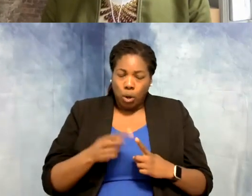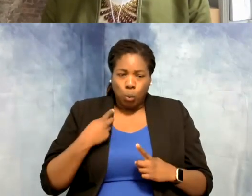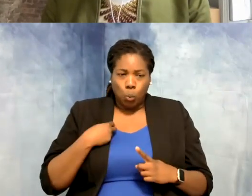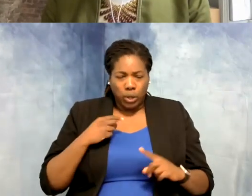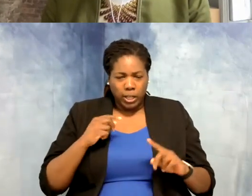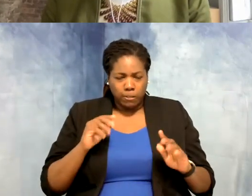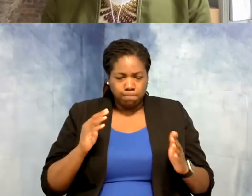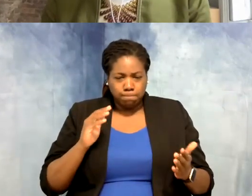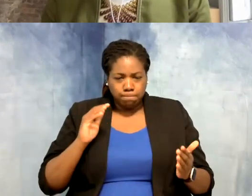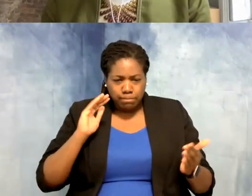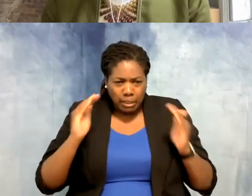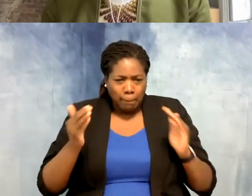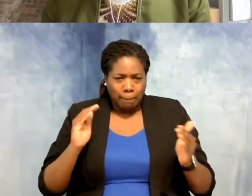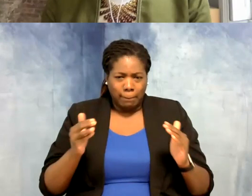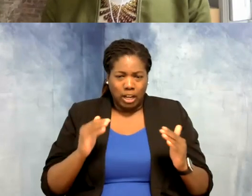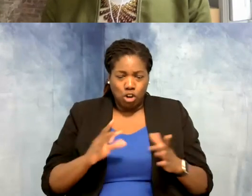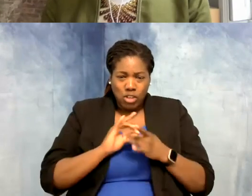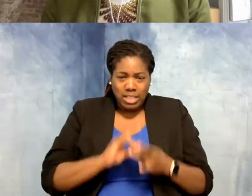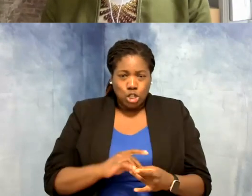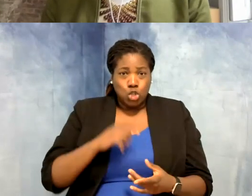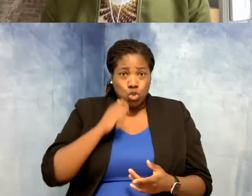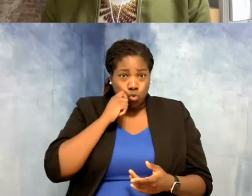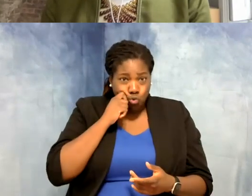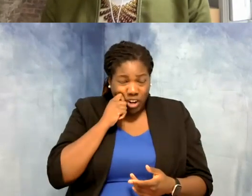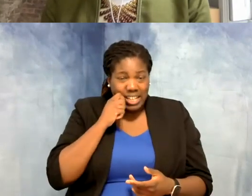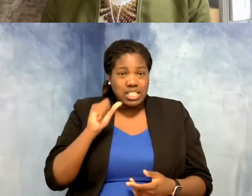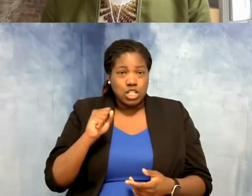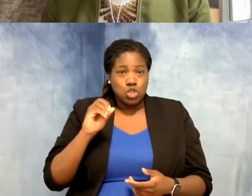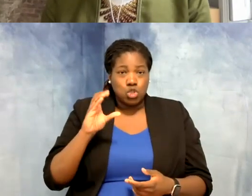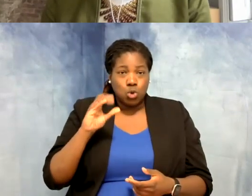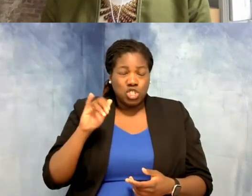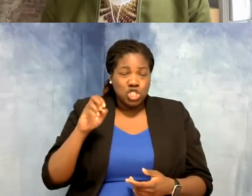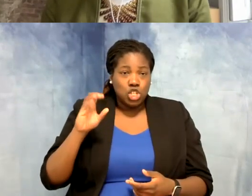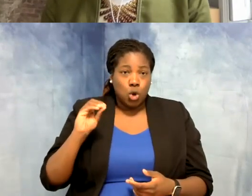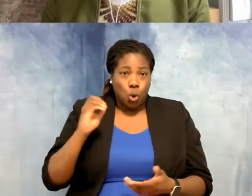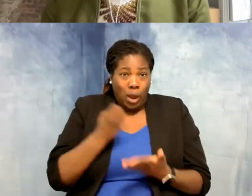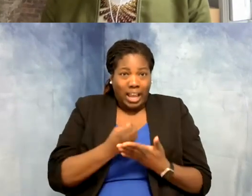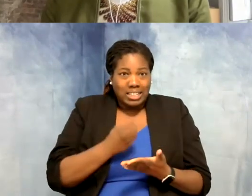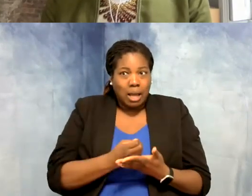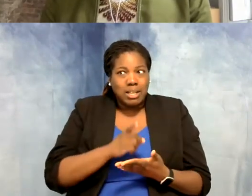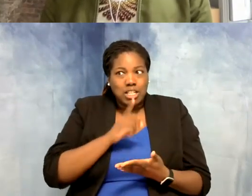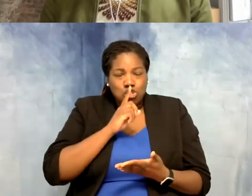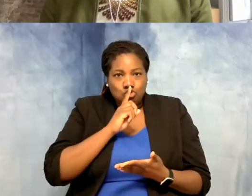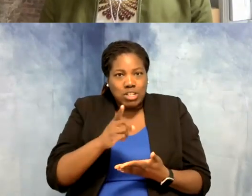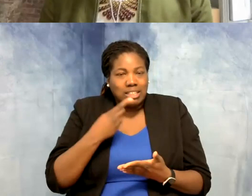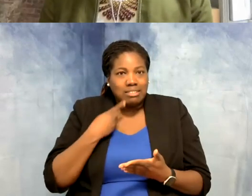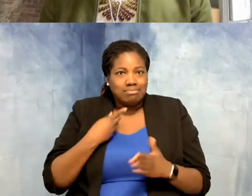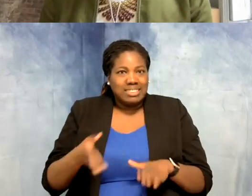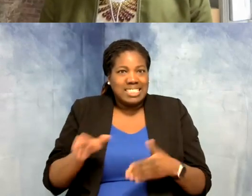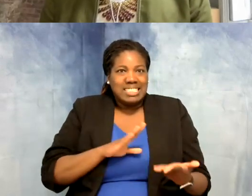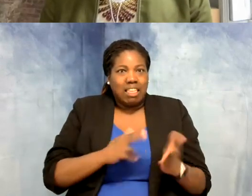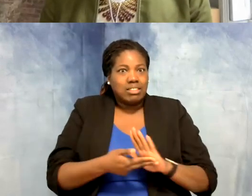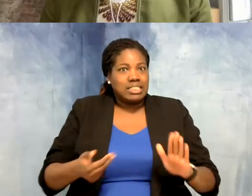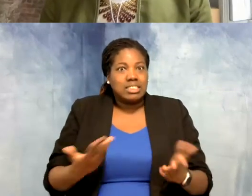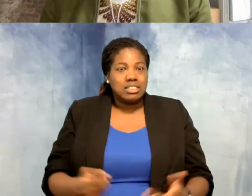these matters, according to race and socioeconomics, it is a death sentence. And that's a framing that